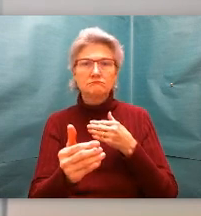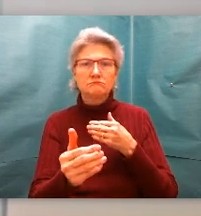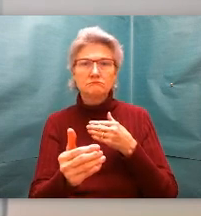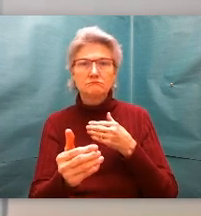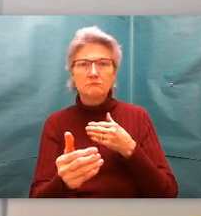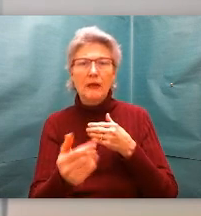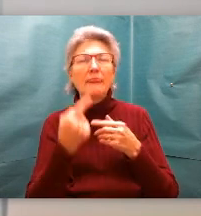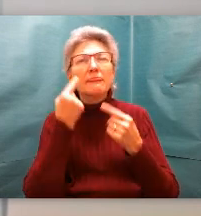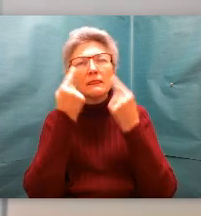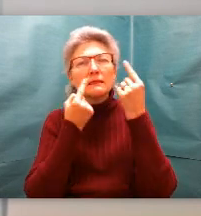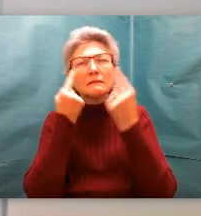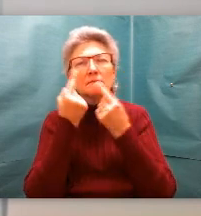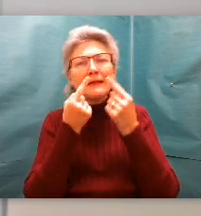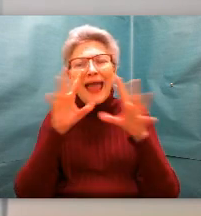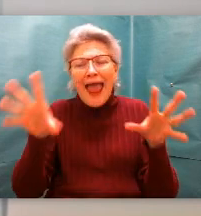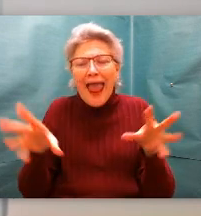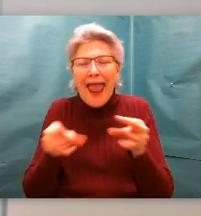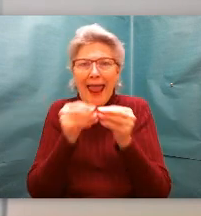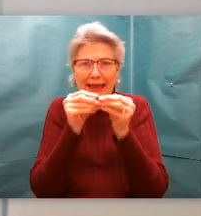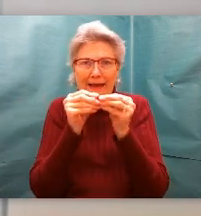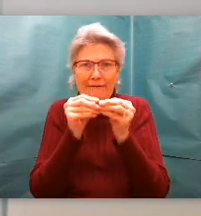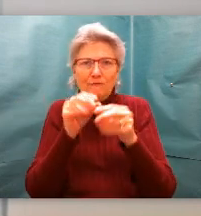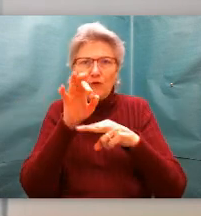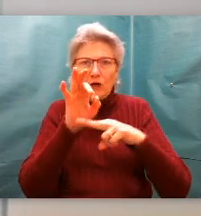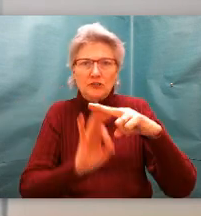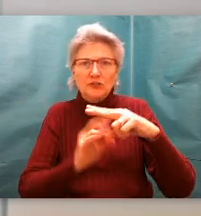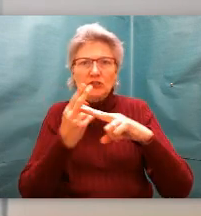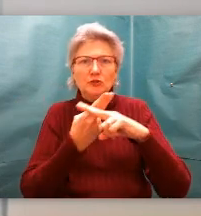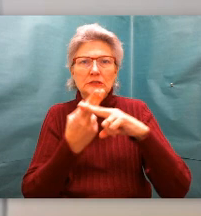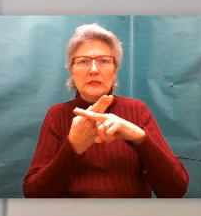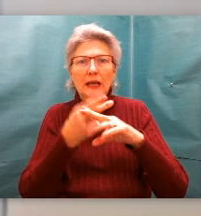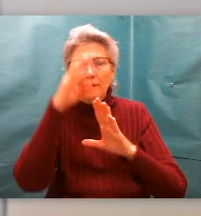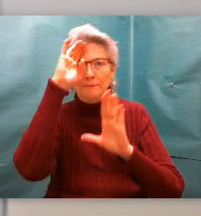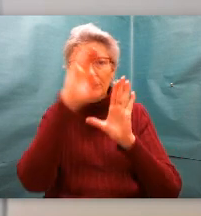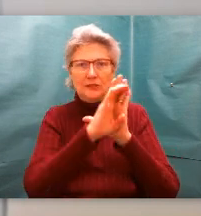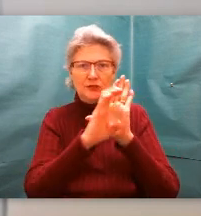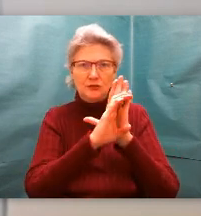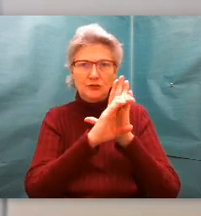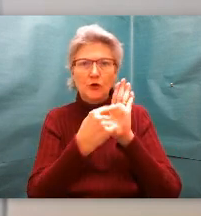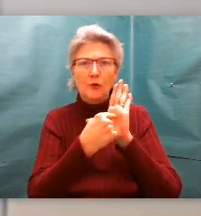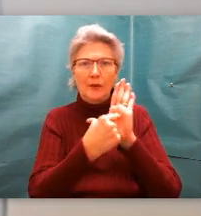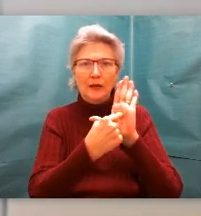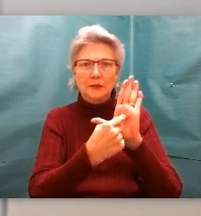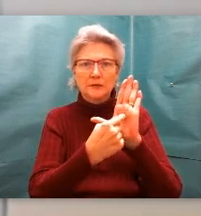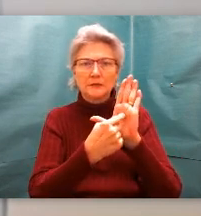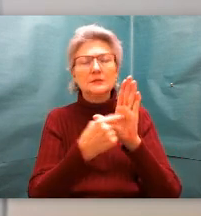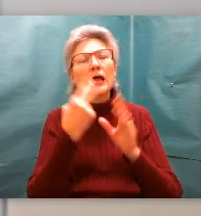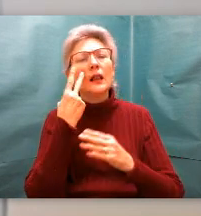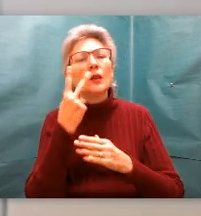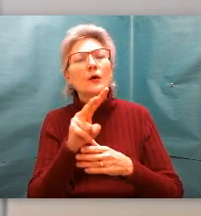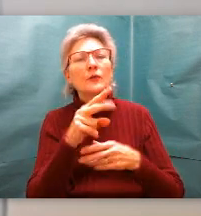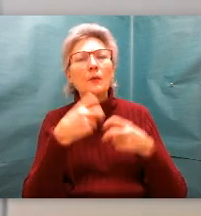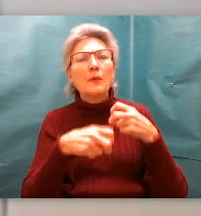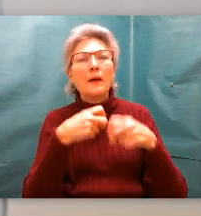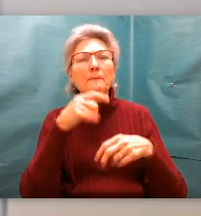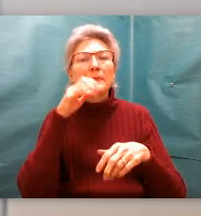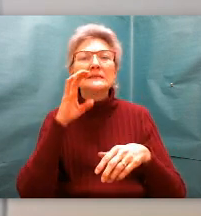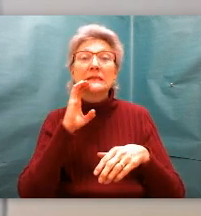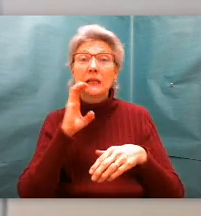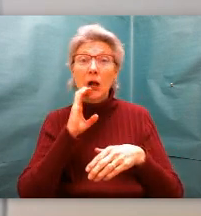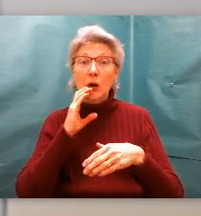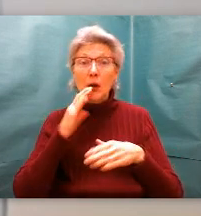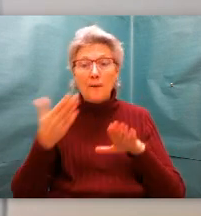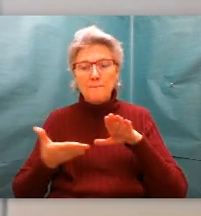further, thinking about adding fractions using models. Let's take a look at this problem. Mrs. Clark made a loaf